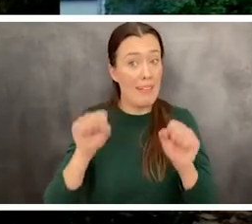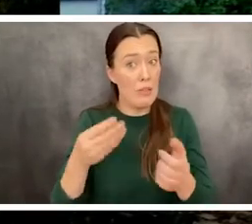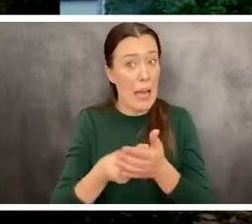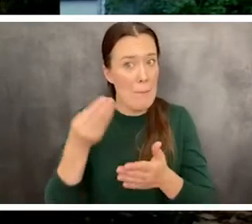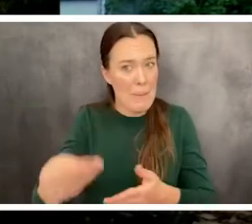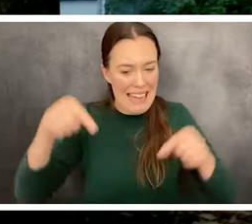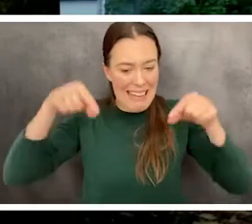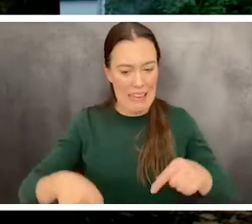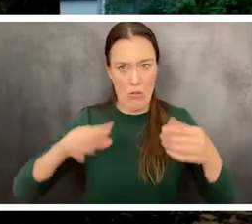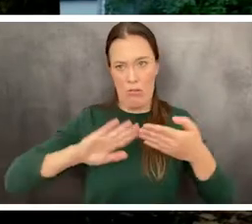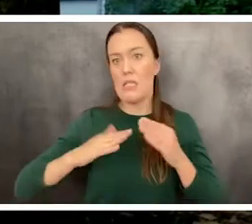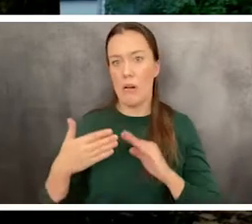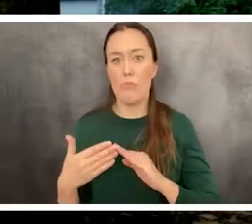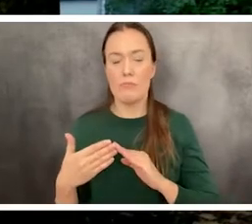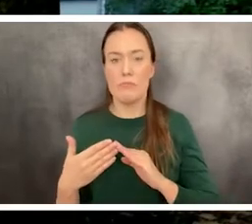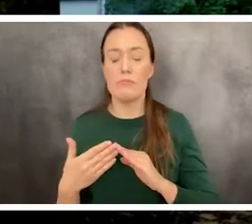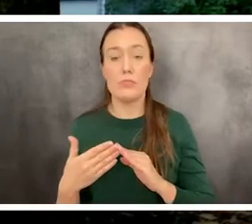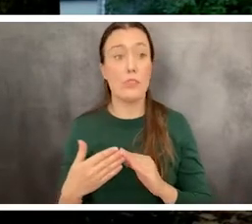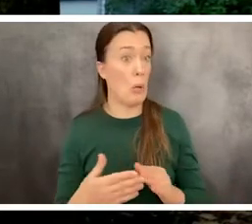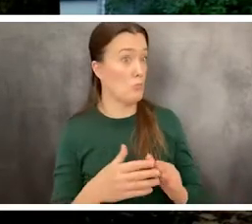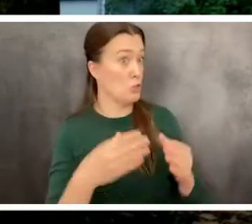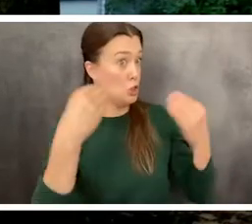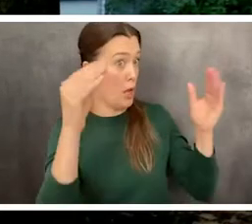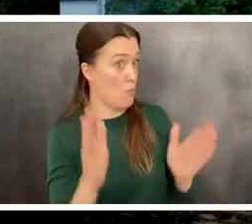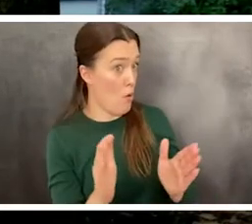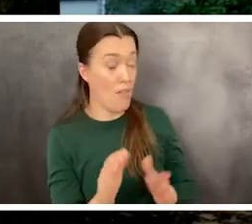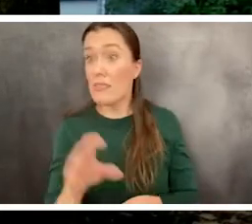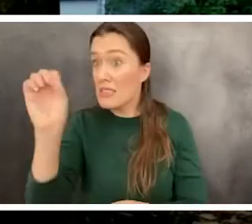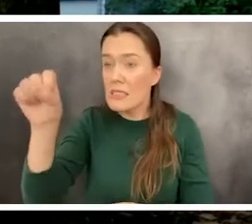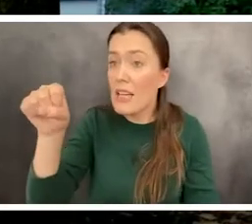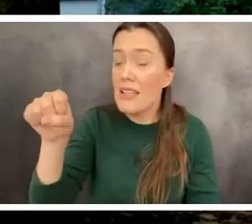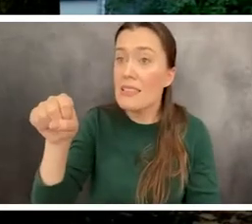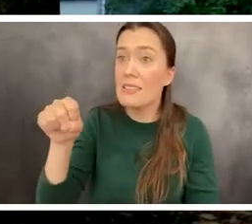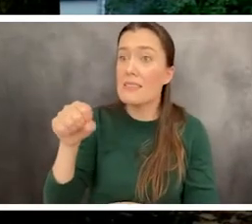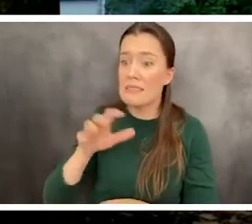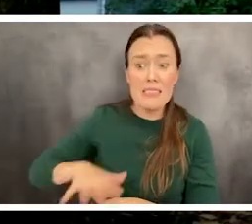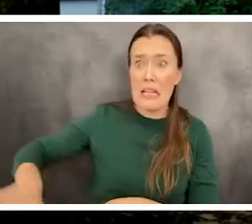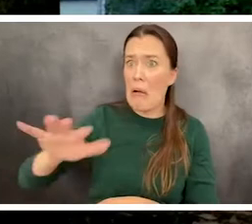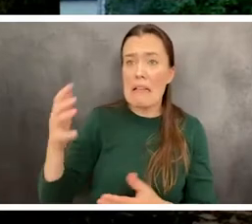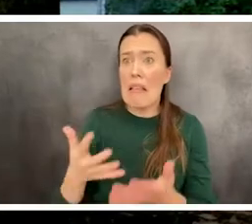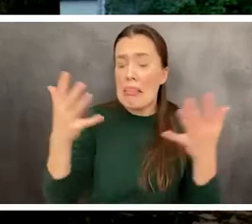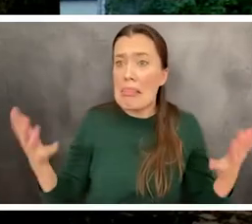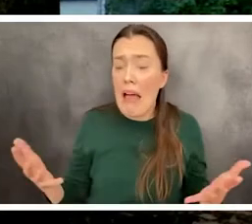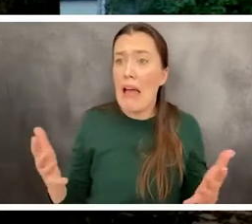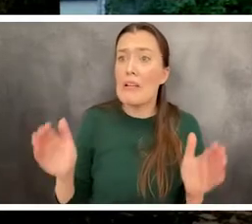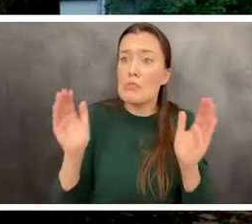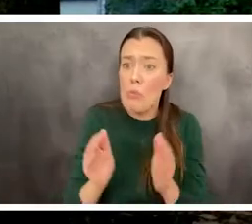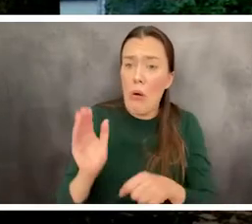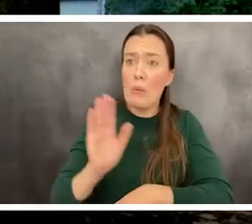those resources in town between Shop Small. Nassau, Shop Small, between Nassau and the shopping center. And